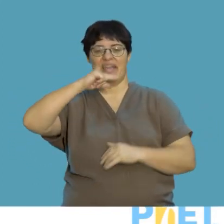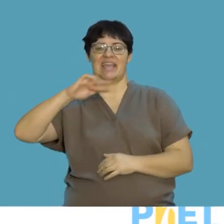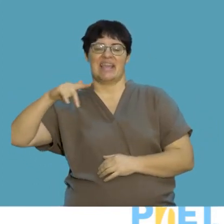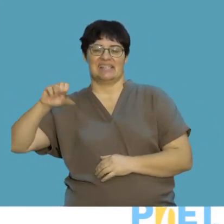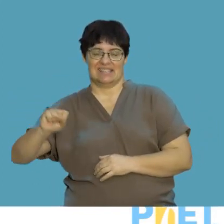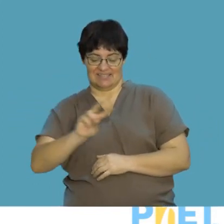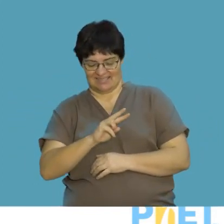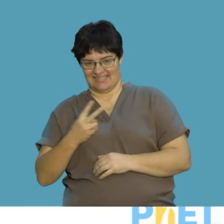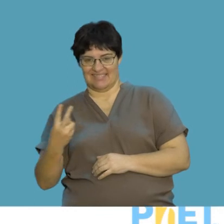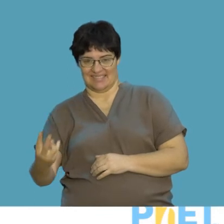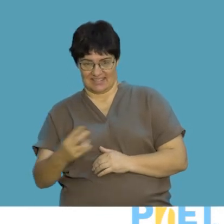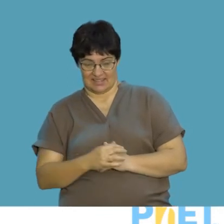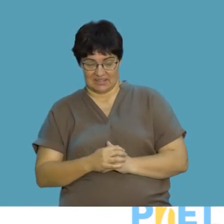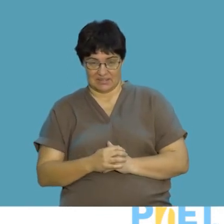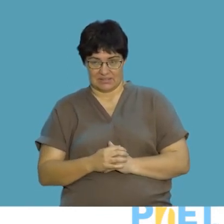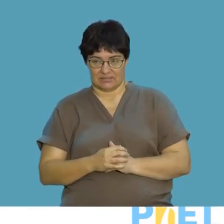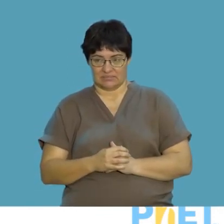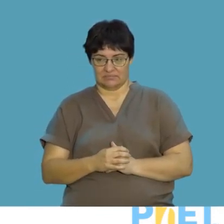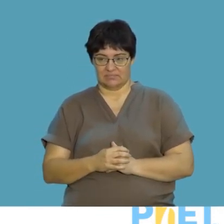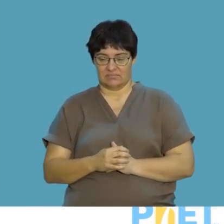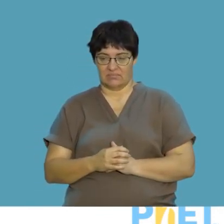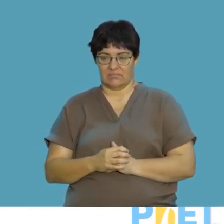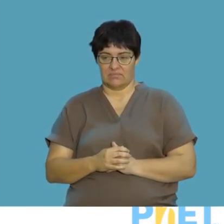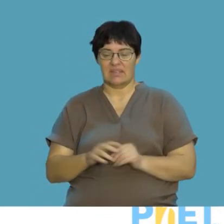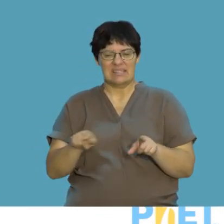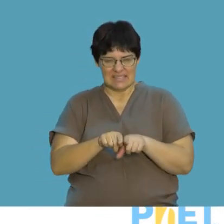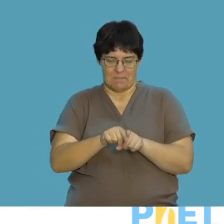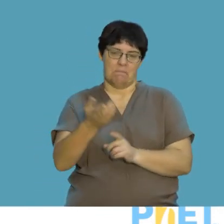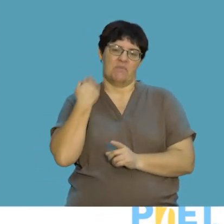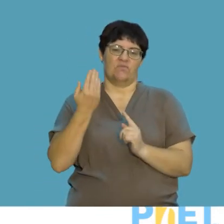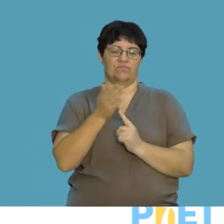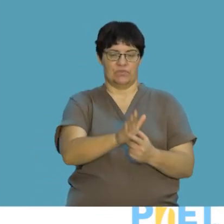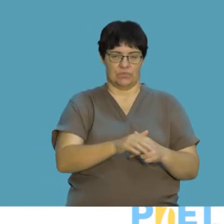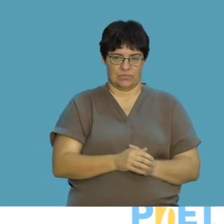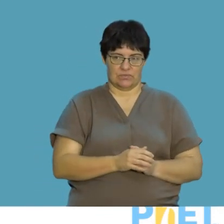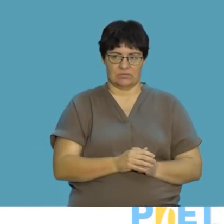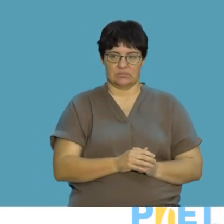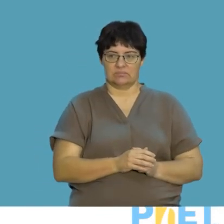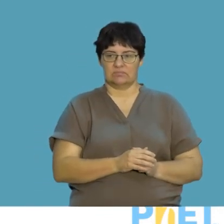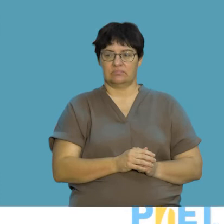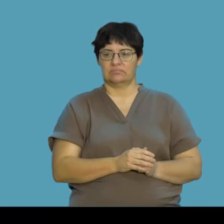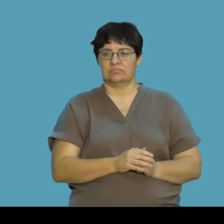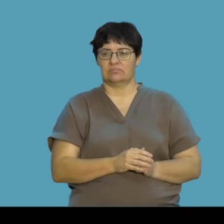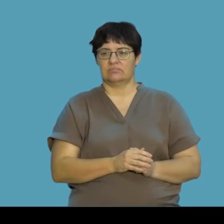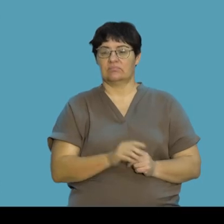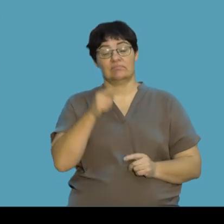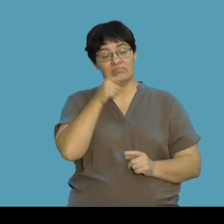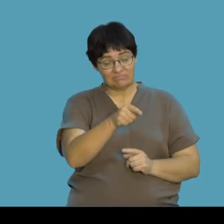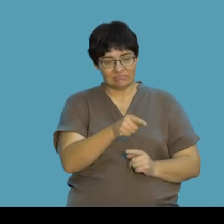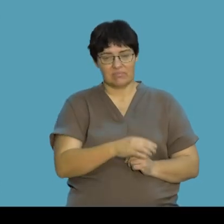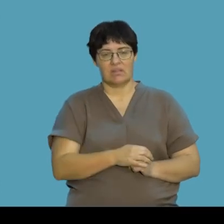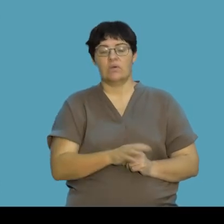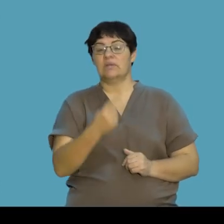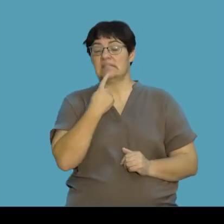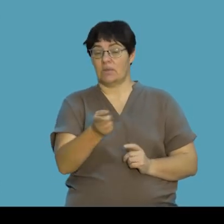the results that we showed on the graph, okay? Right, so if we can quickly go back to that. So we are saying